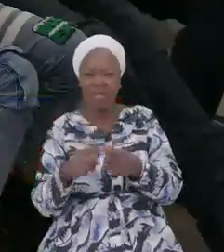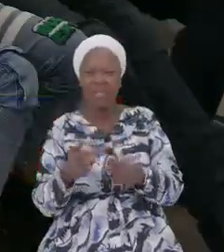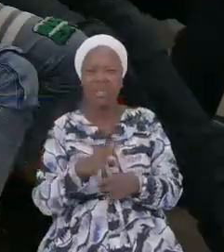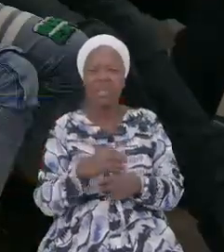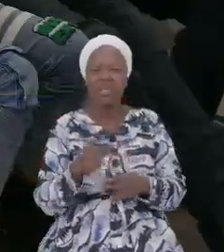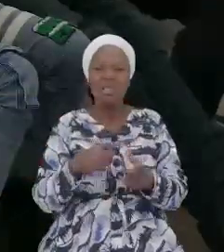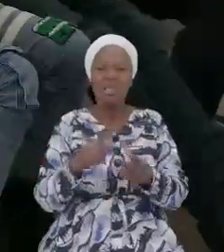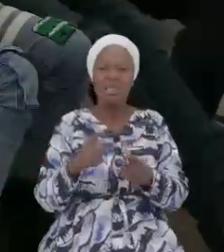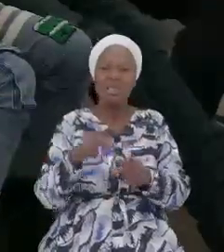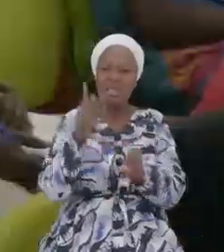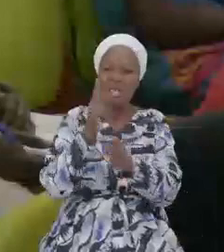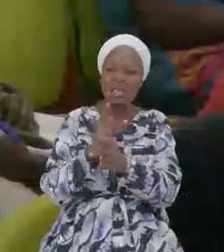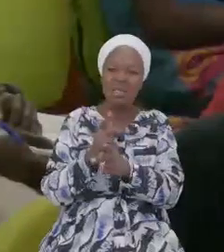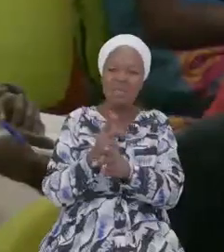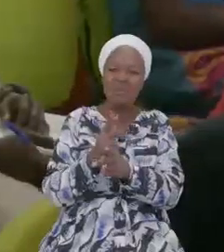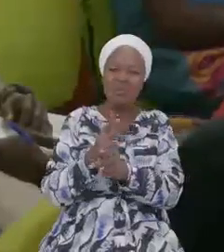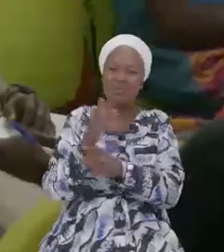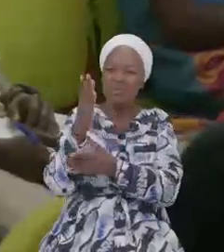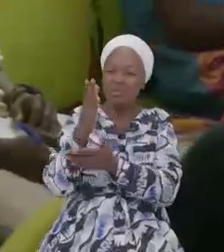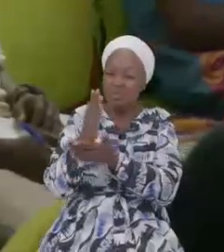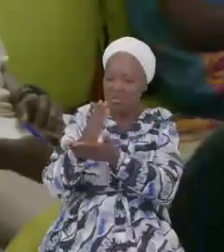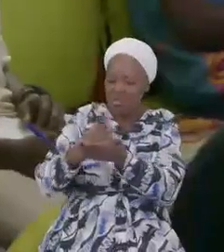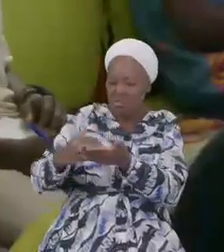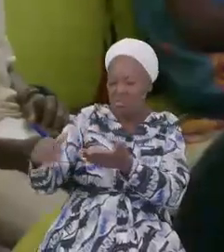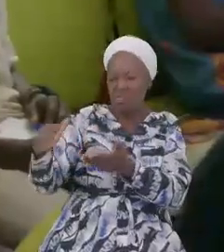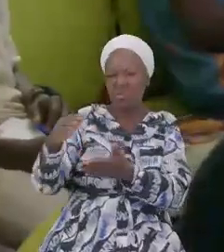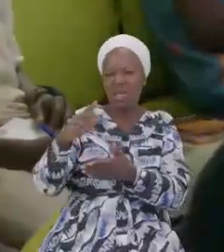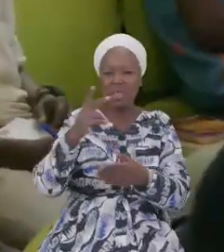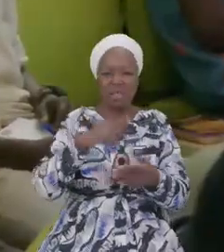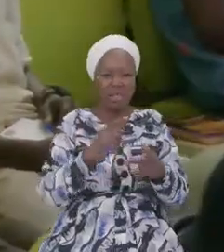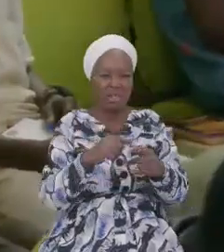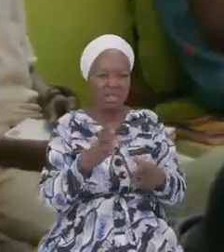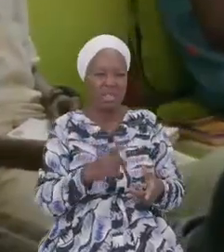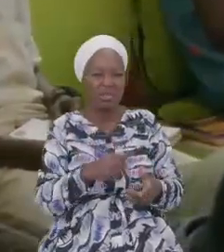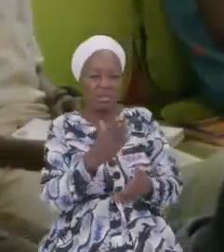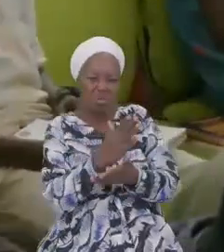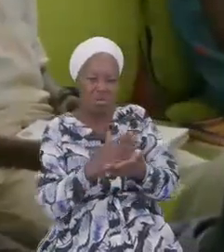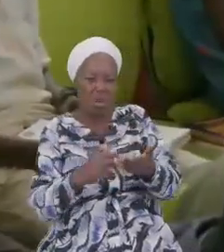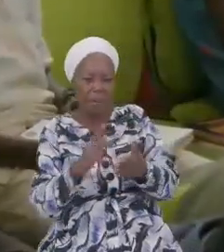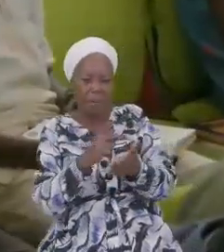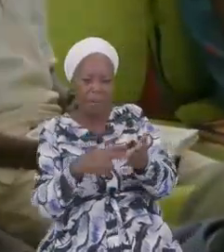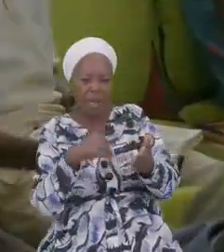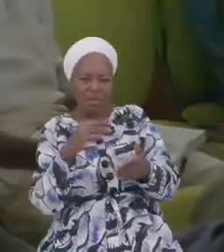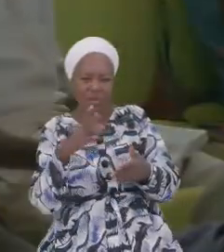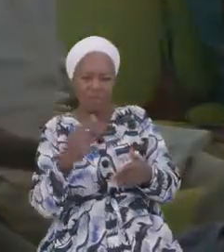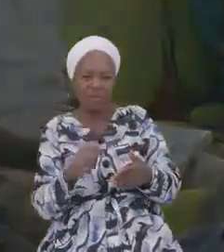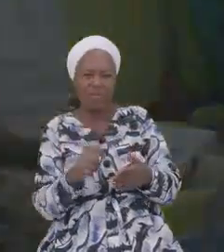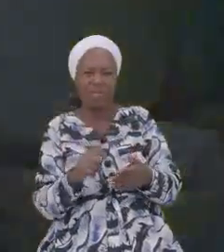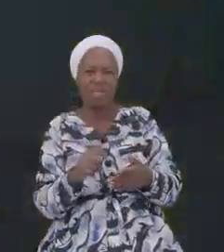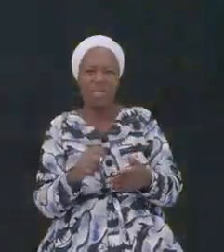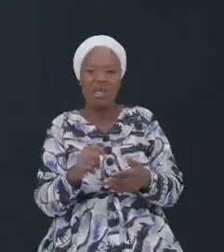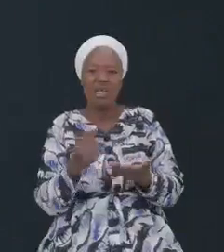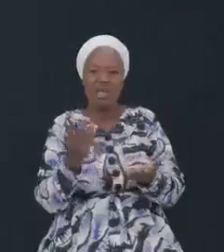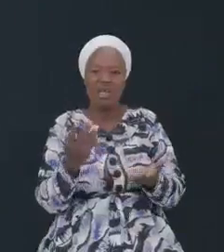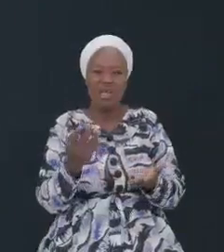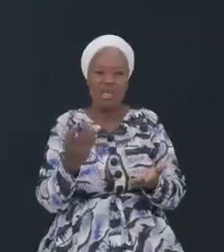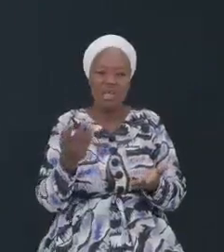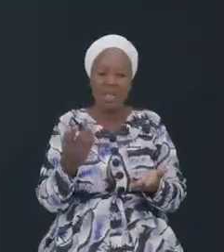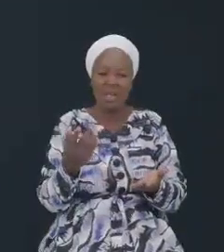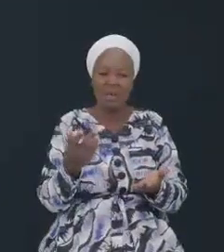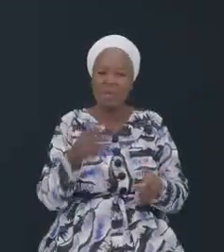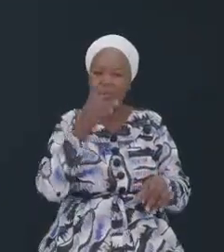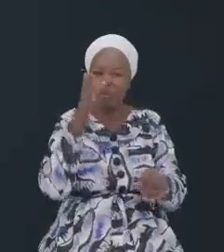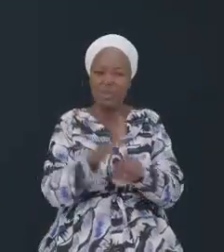know. They're looking for the blessing of Moses upon the action of Korah, Dathan,